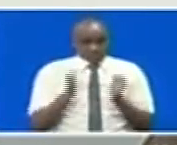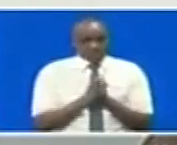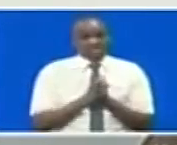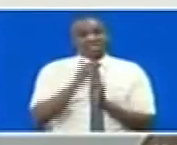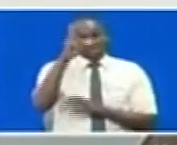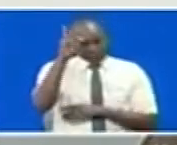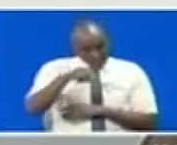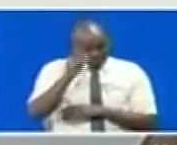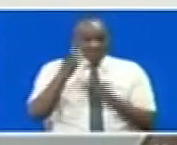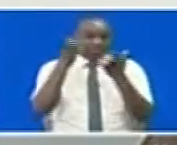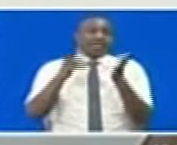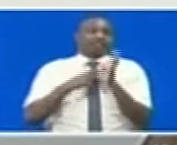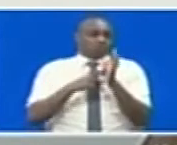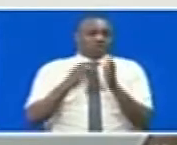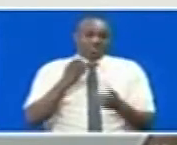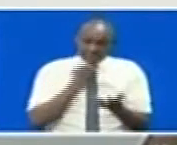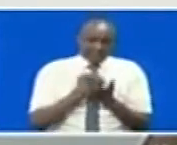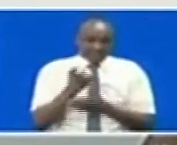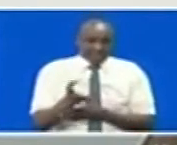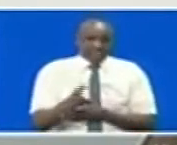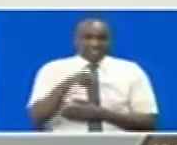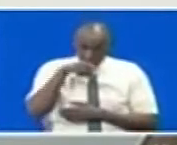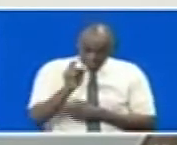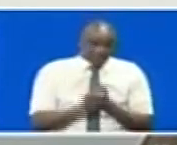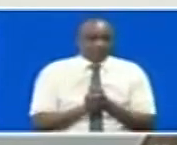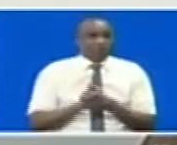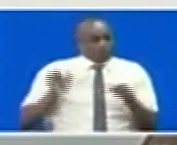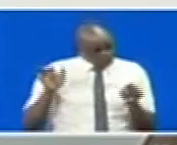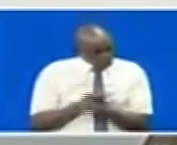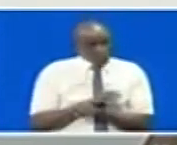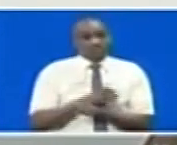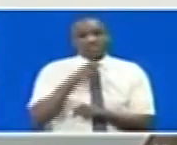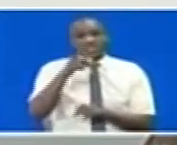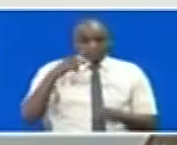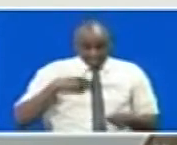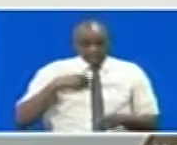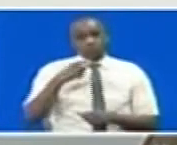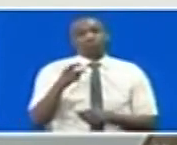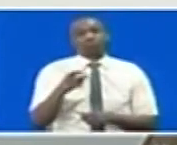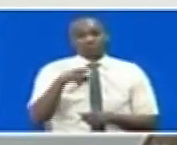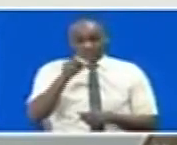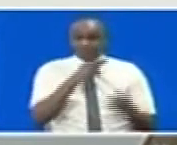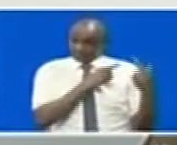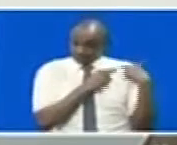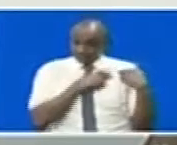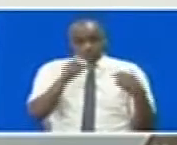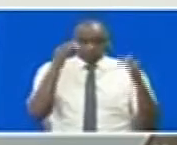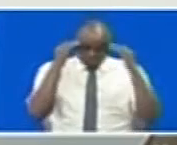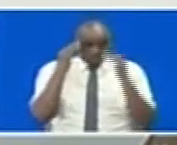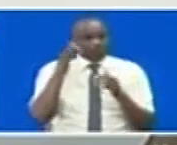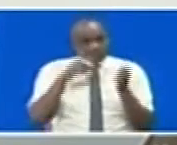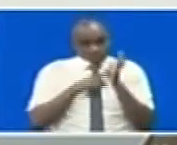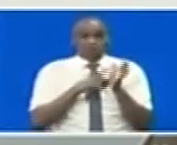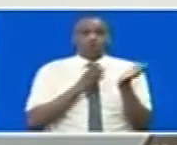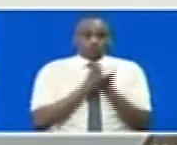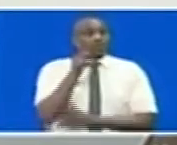of public prosecution, who in turn charges those suspects, because you must understand that